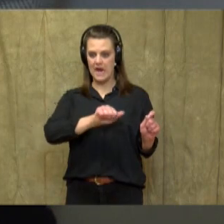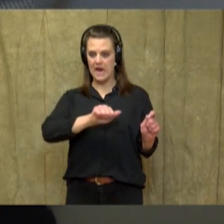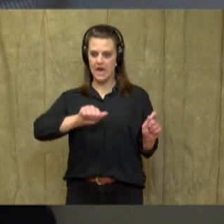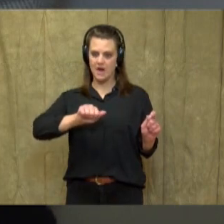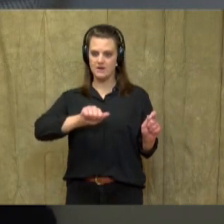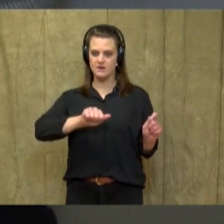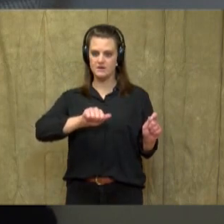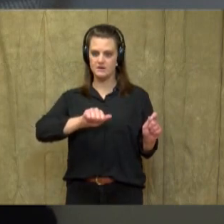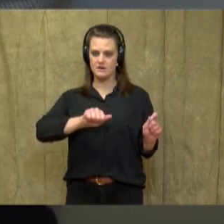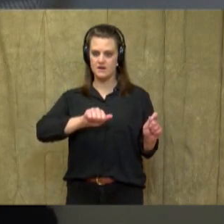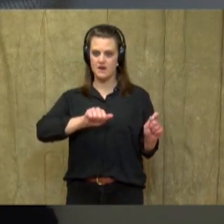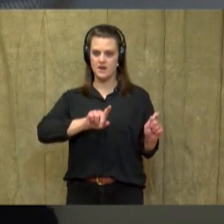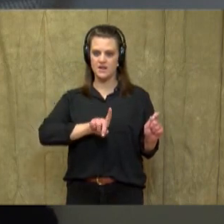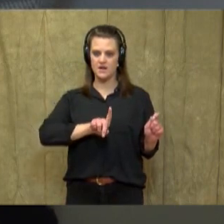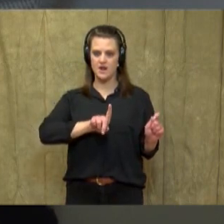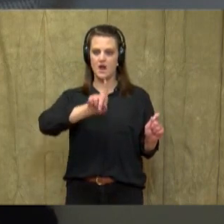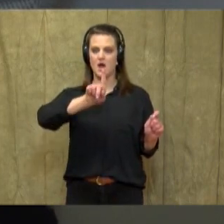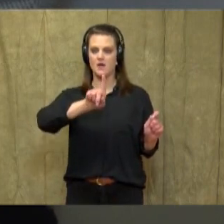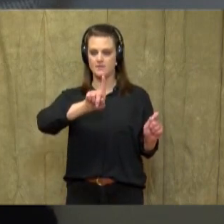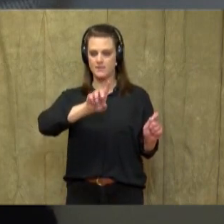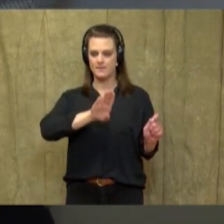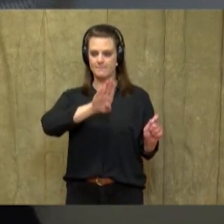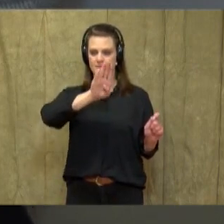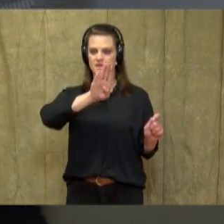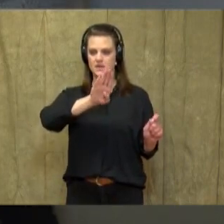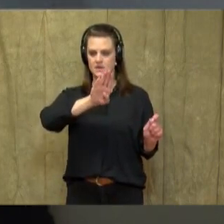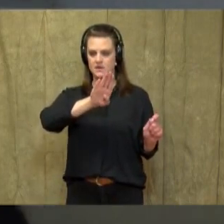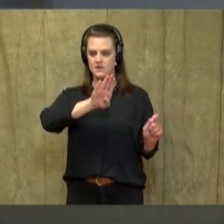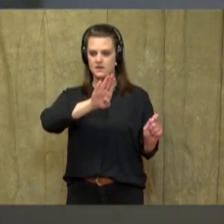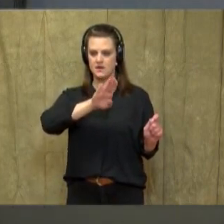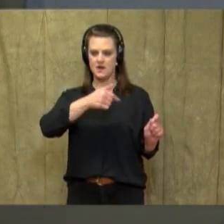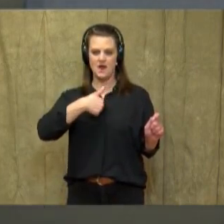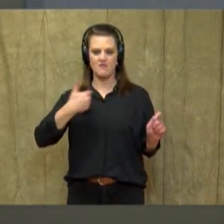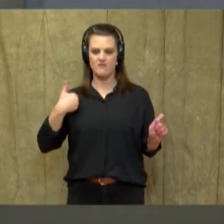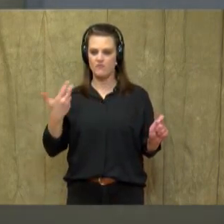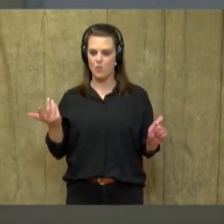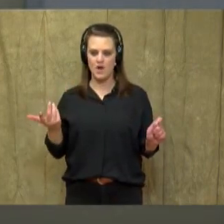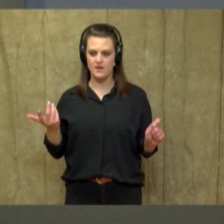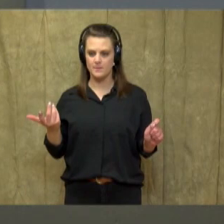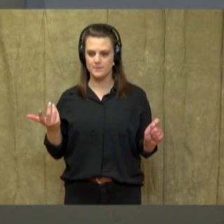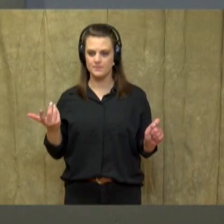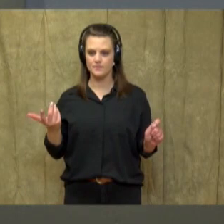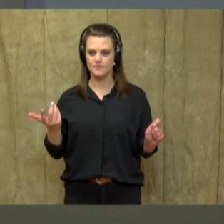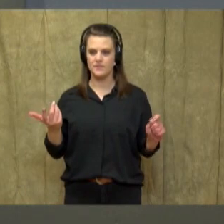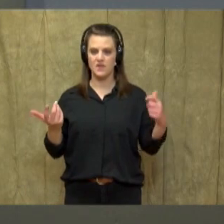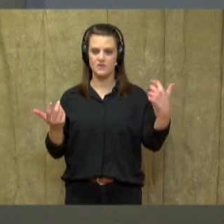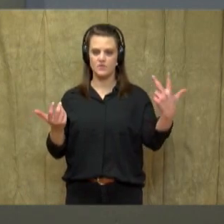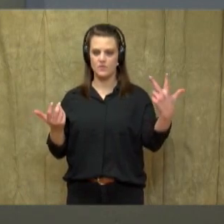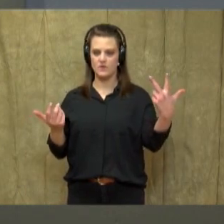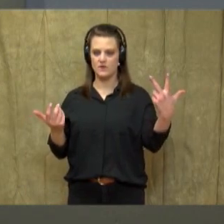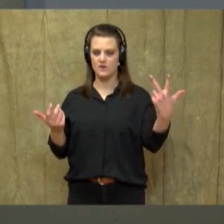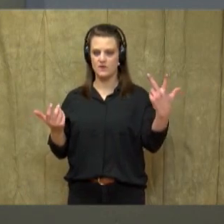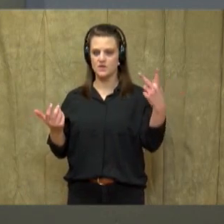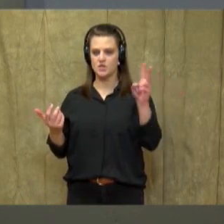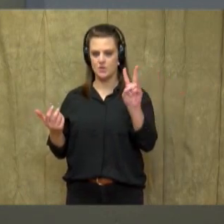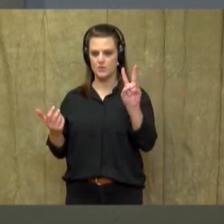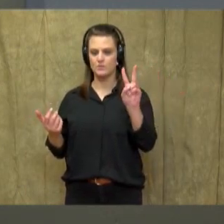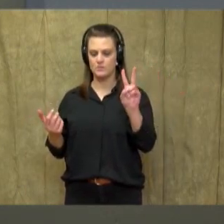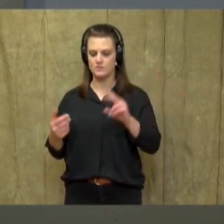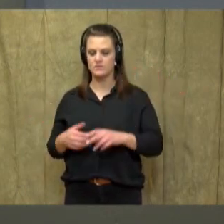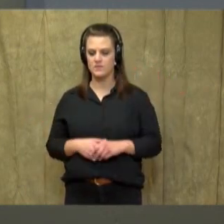A and up on pattern B, I have 3 and